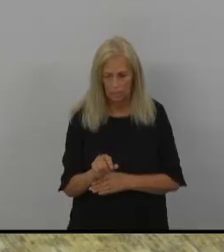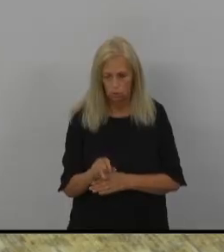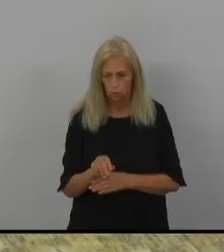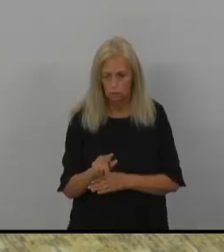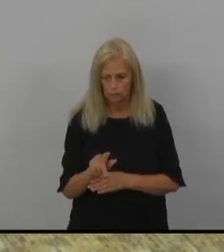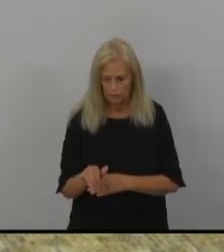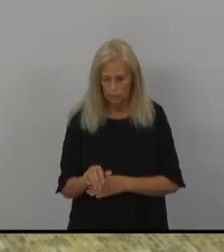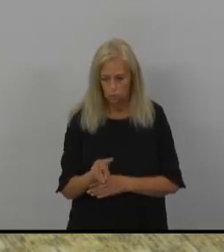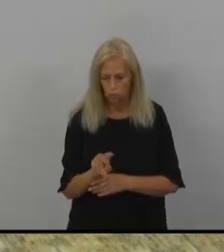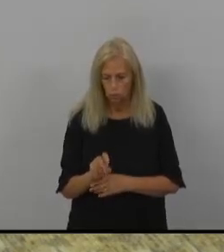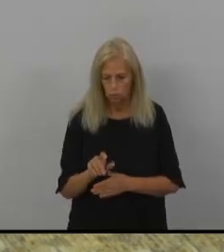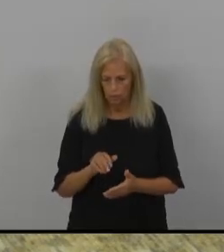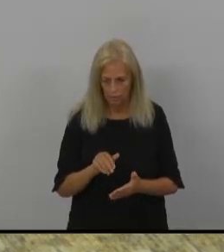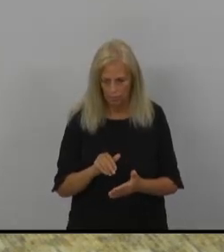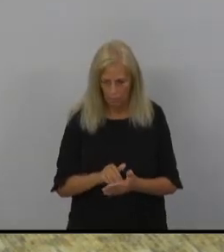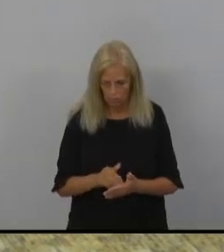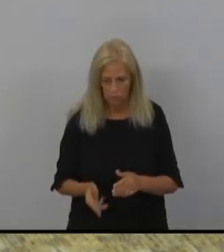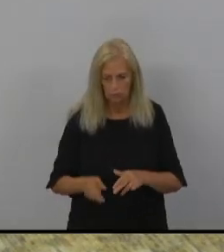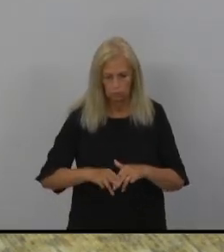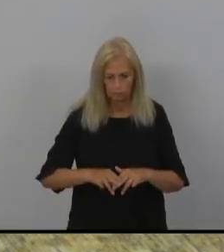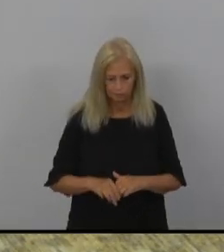up $200,000.